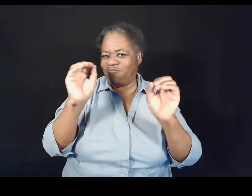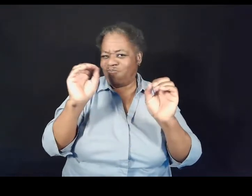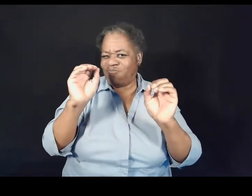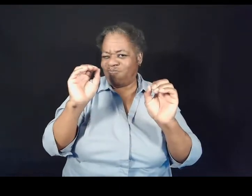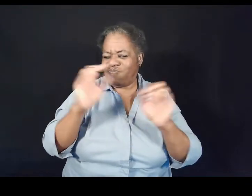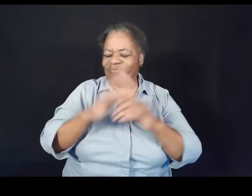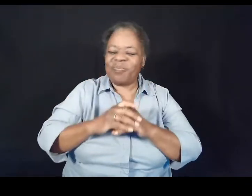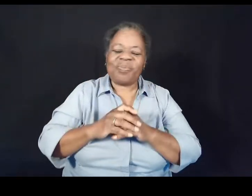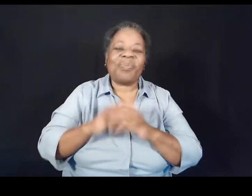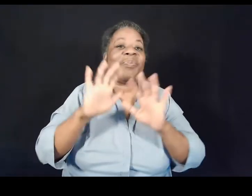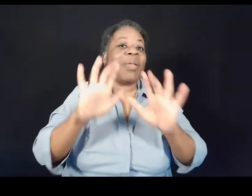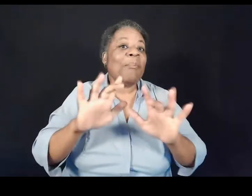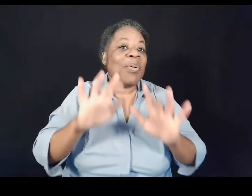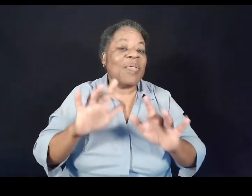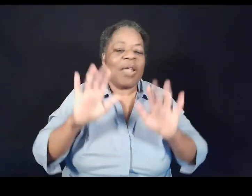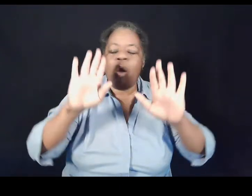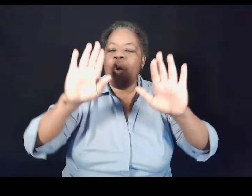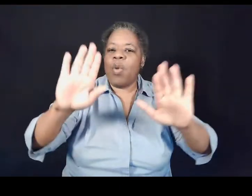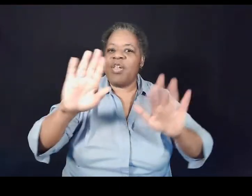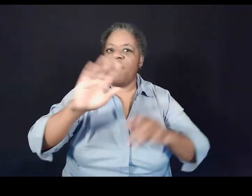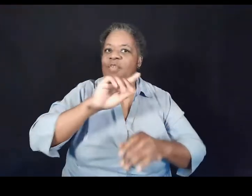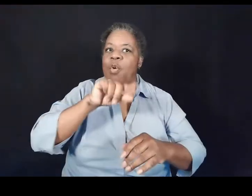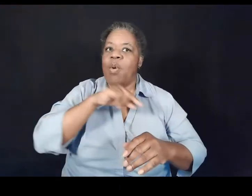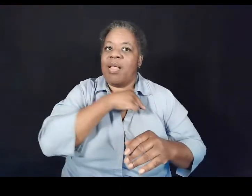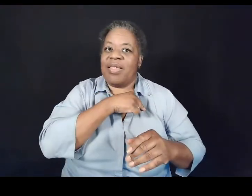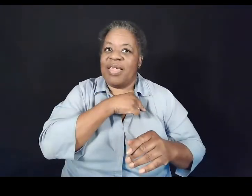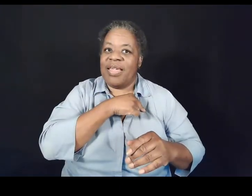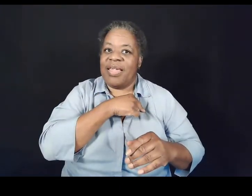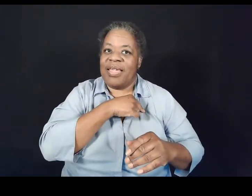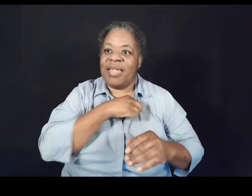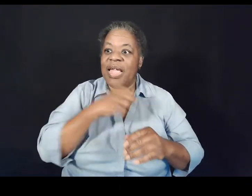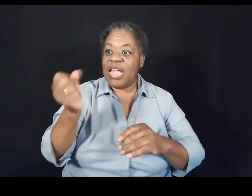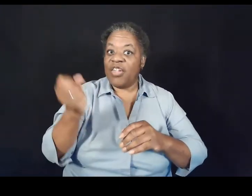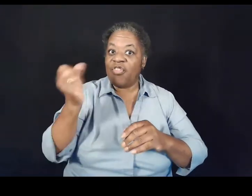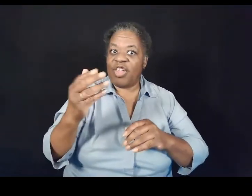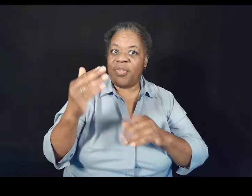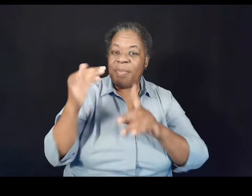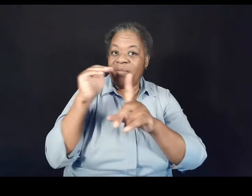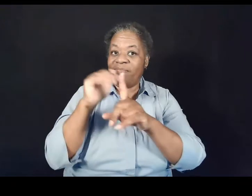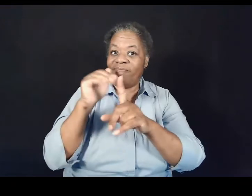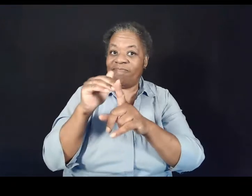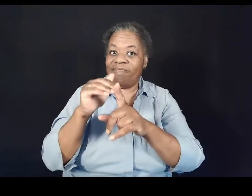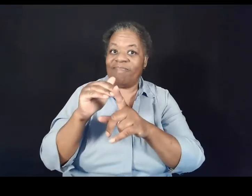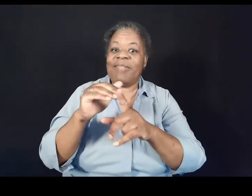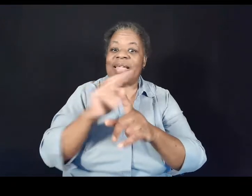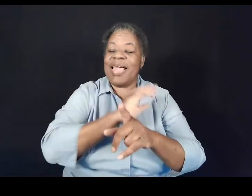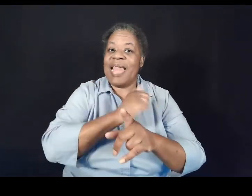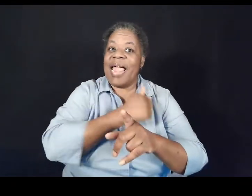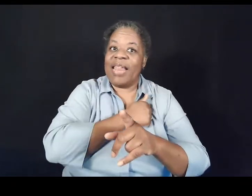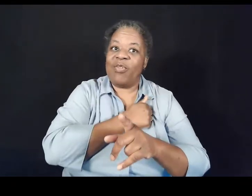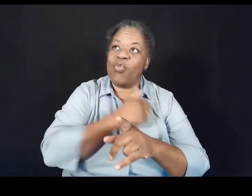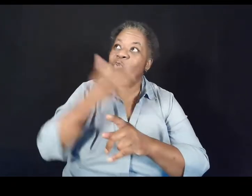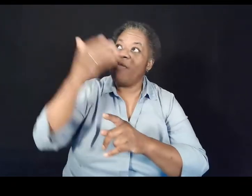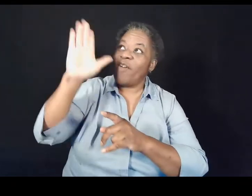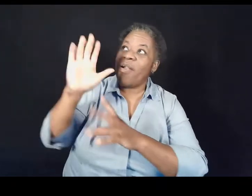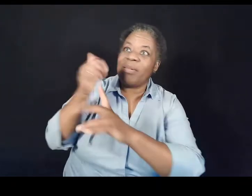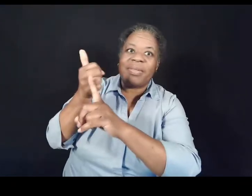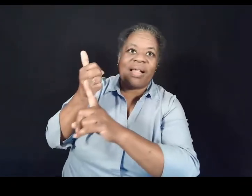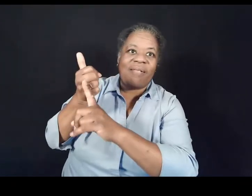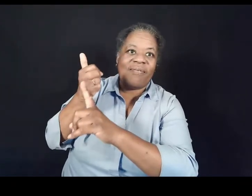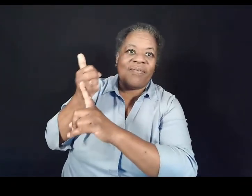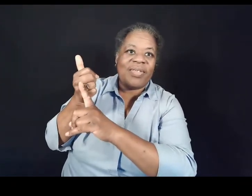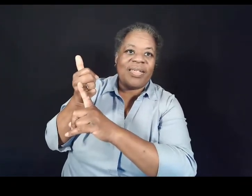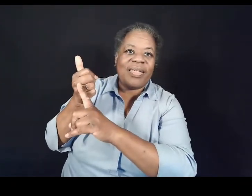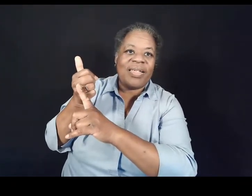Mercy is a wonderful quality. And as Shakespeare reminds us, it's an attribute of God himself. And